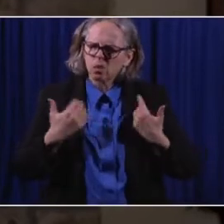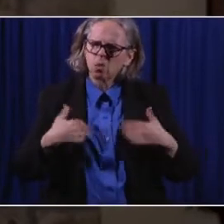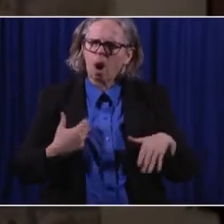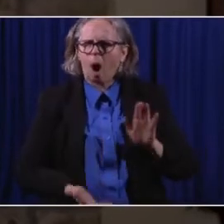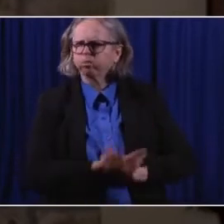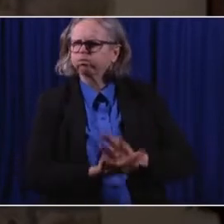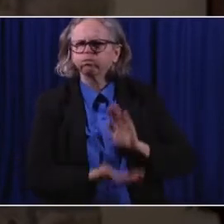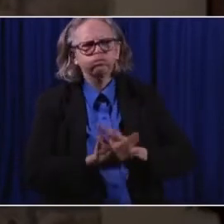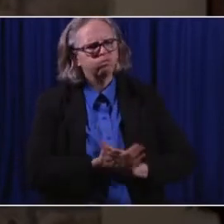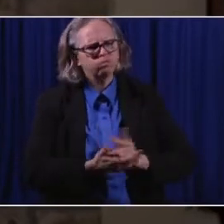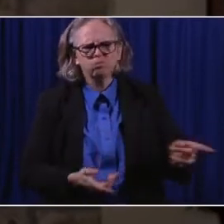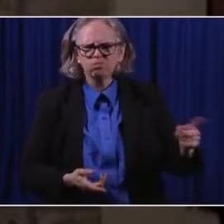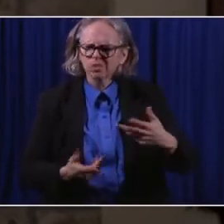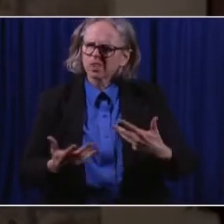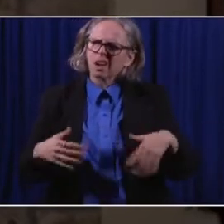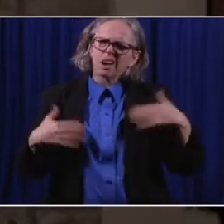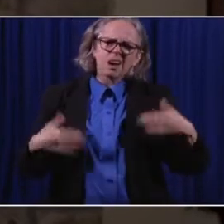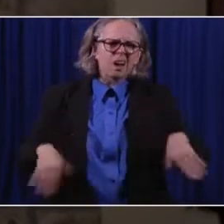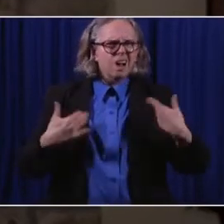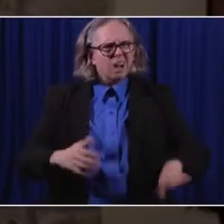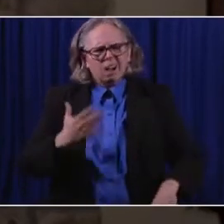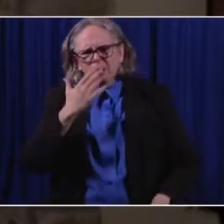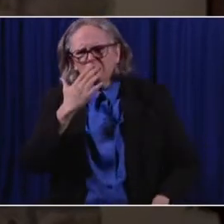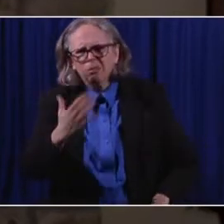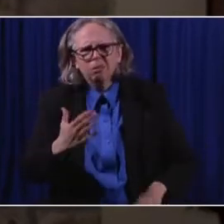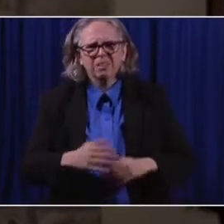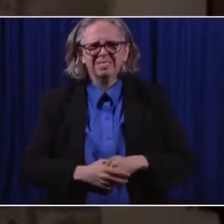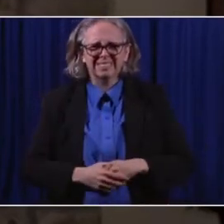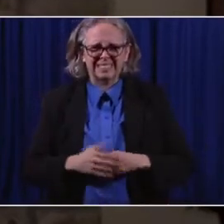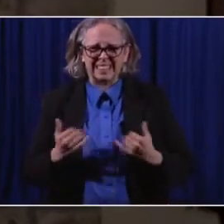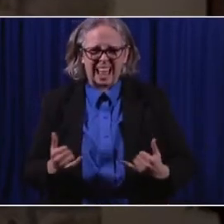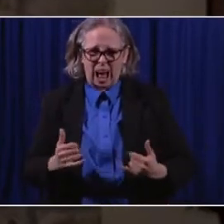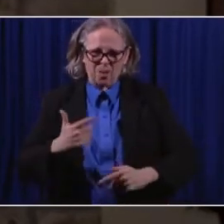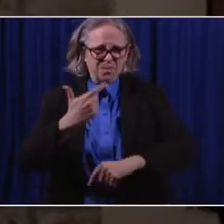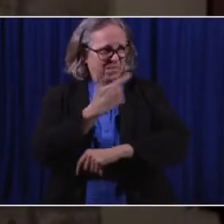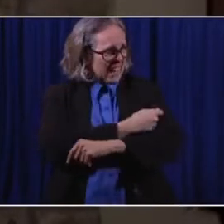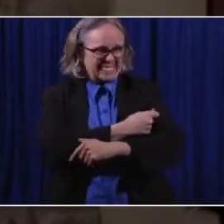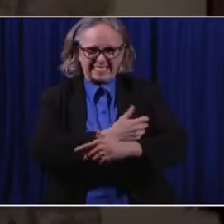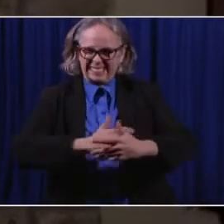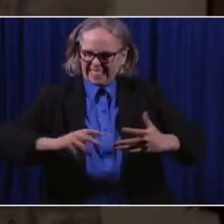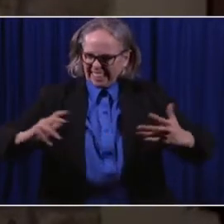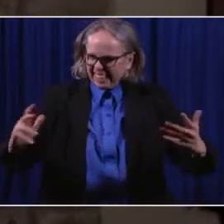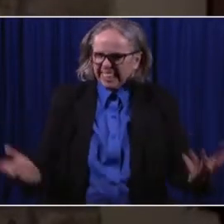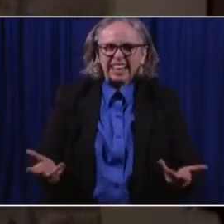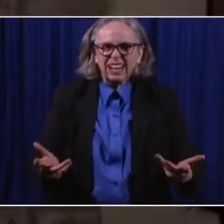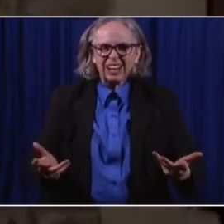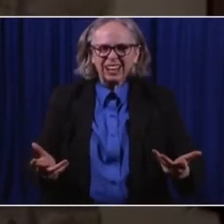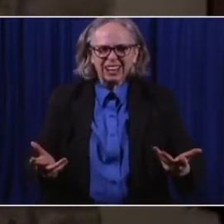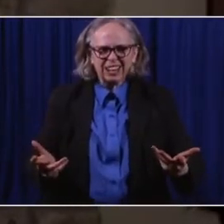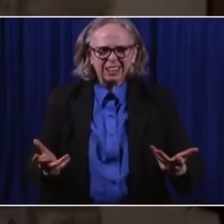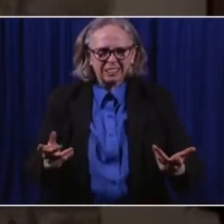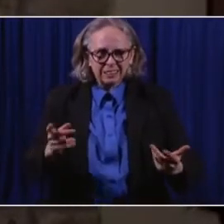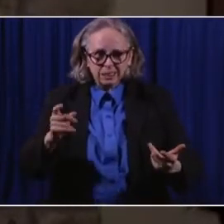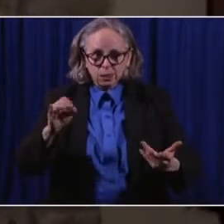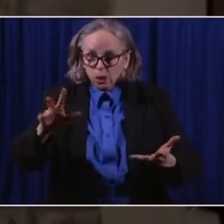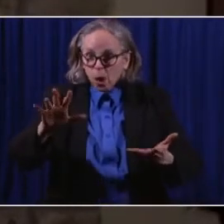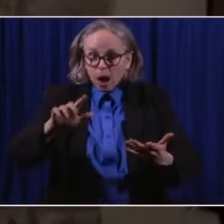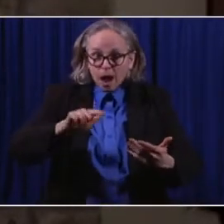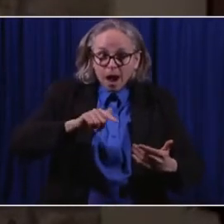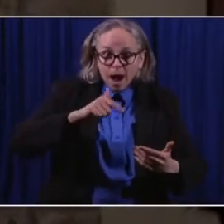spread in the community. Well, now the vaccine is here. When you are called to